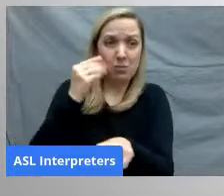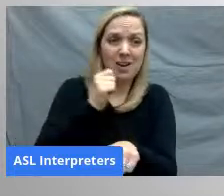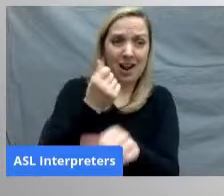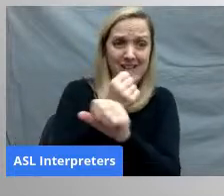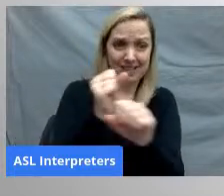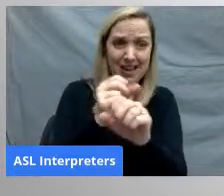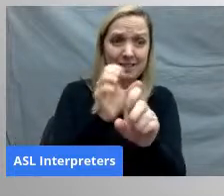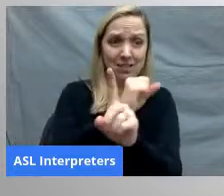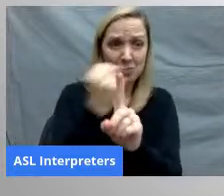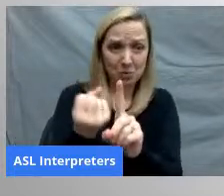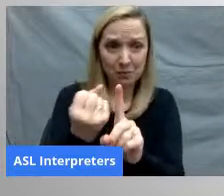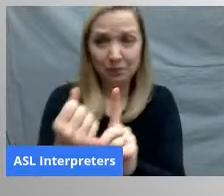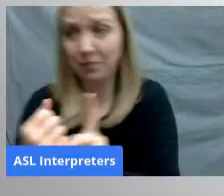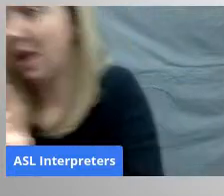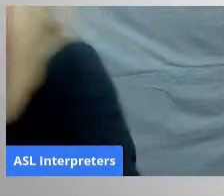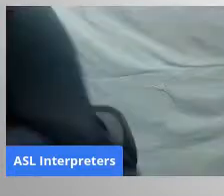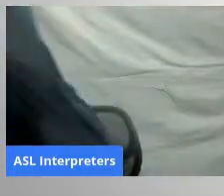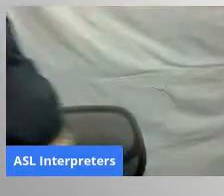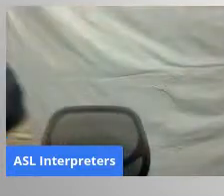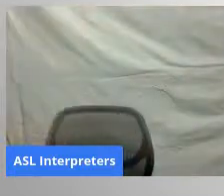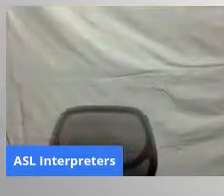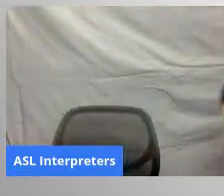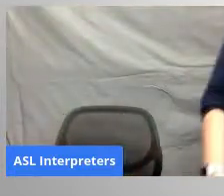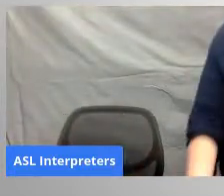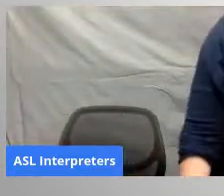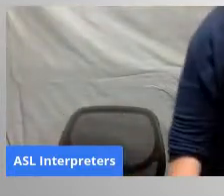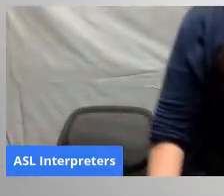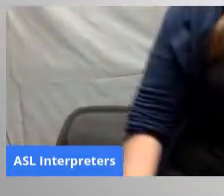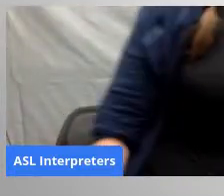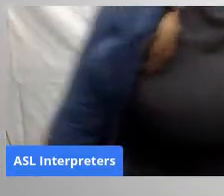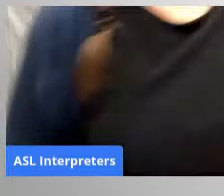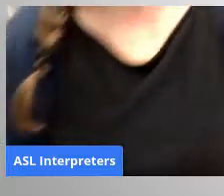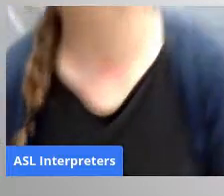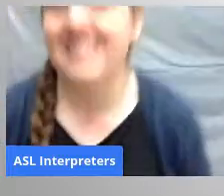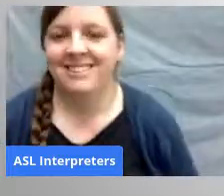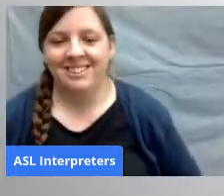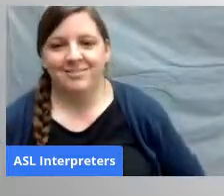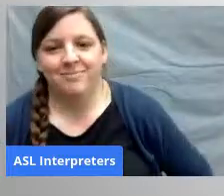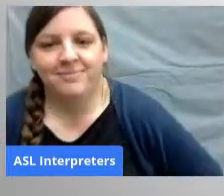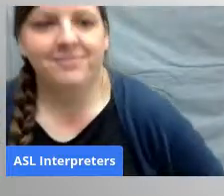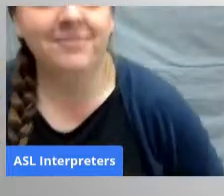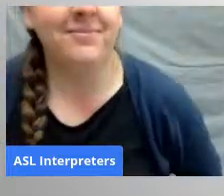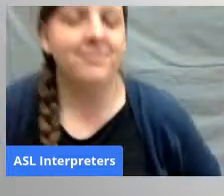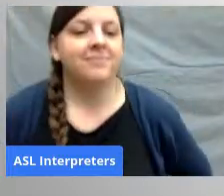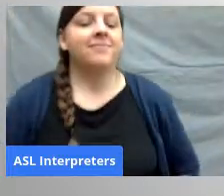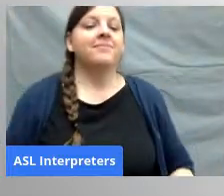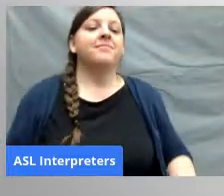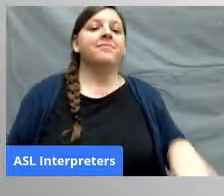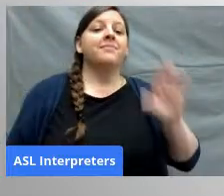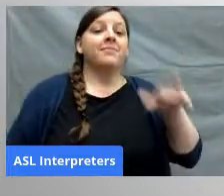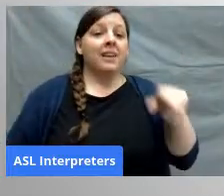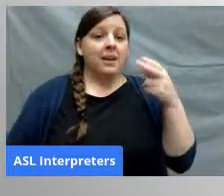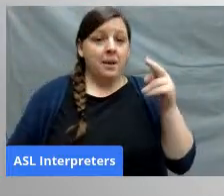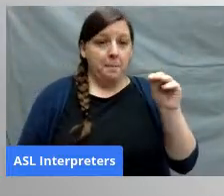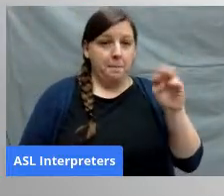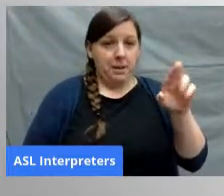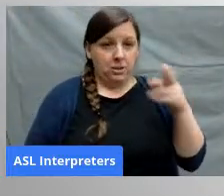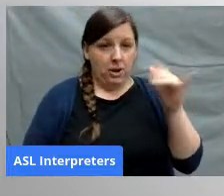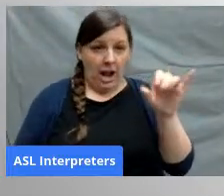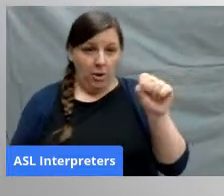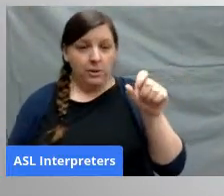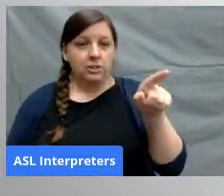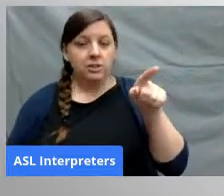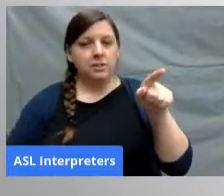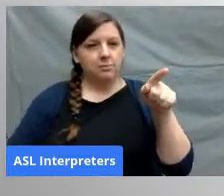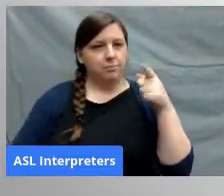Mr. Harris just pointed out in the chat that there is a policy regulation, JGI-R1, that's